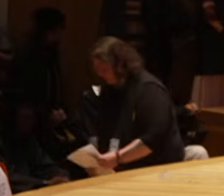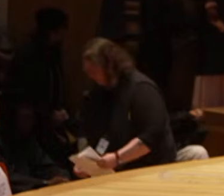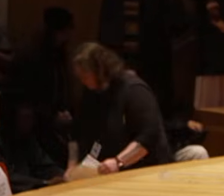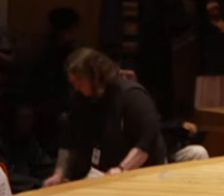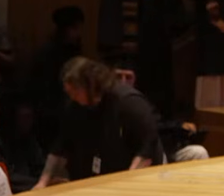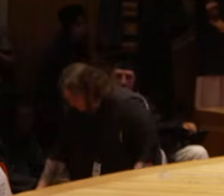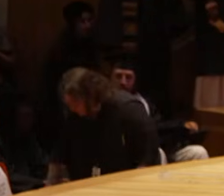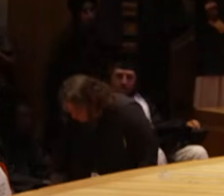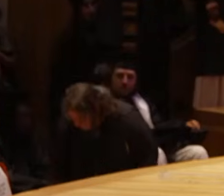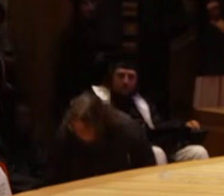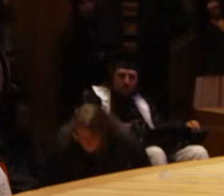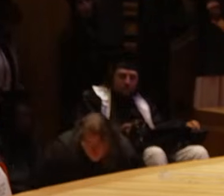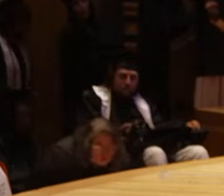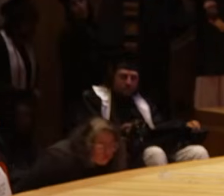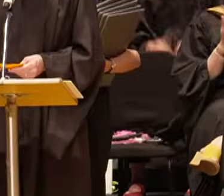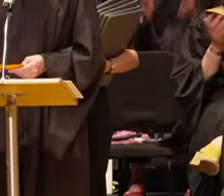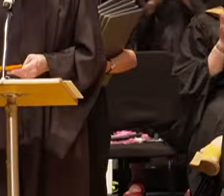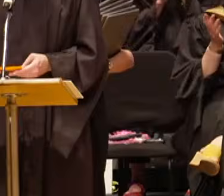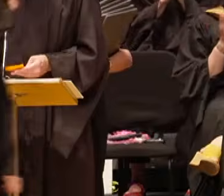Nan Wynn.